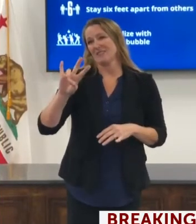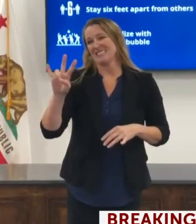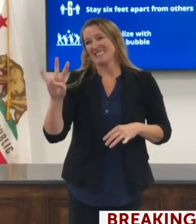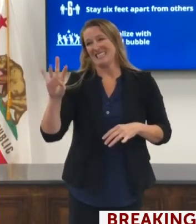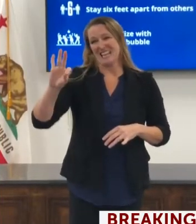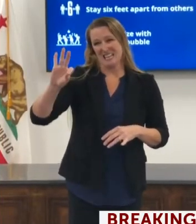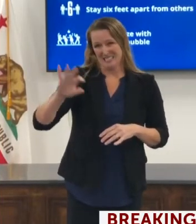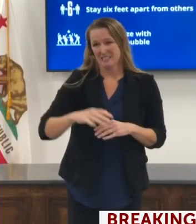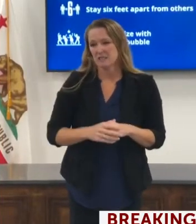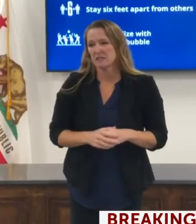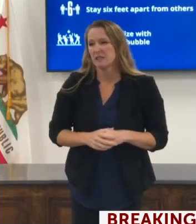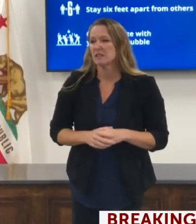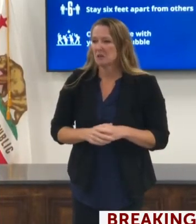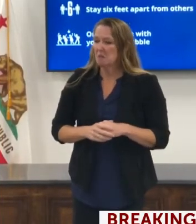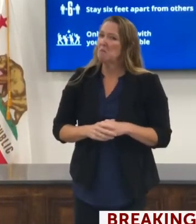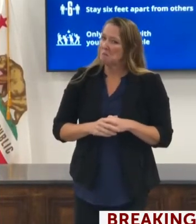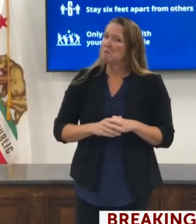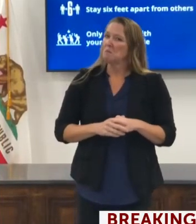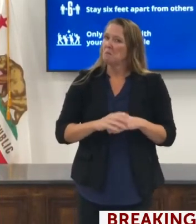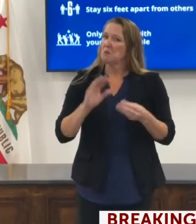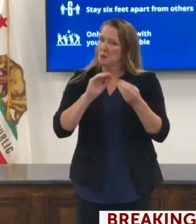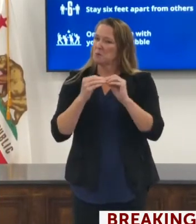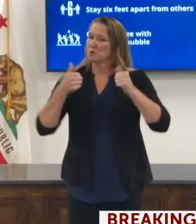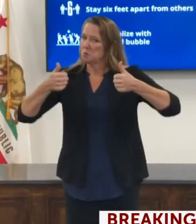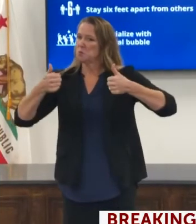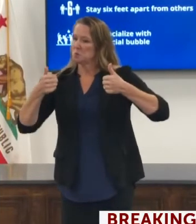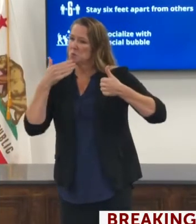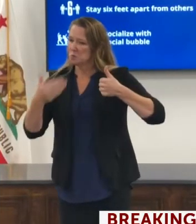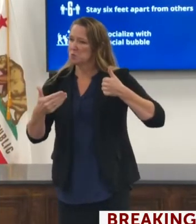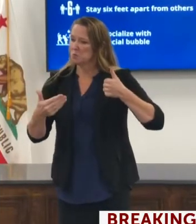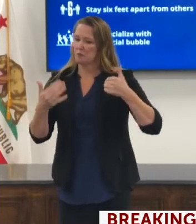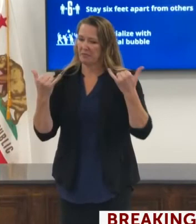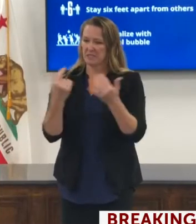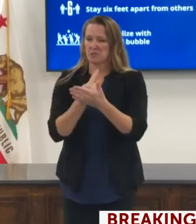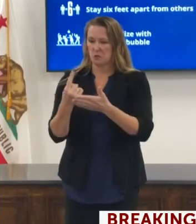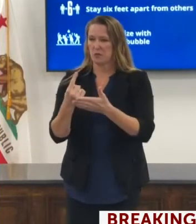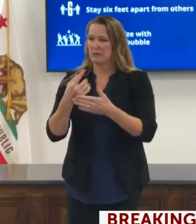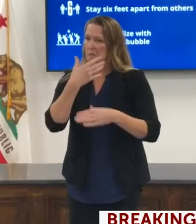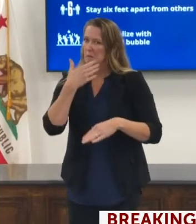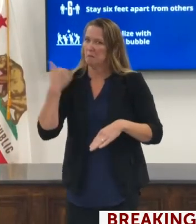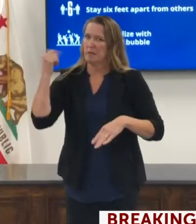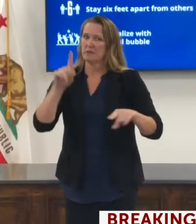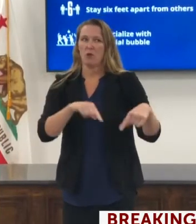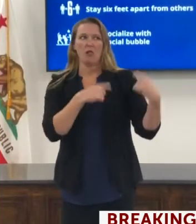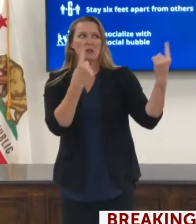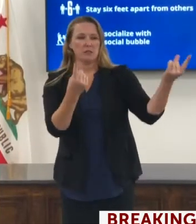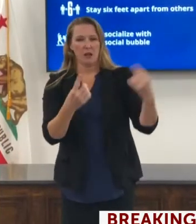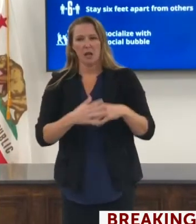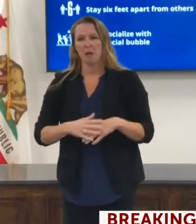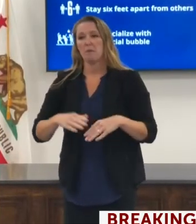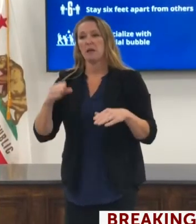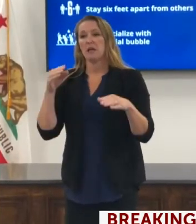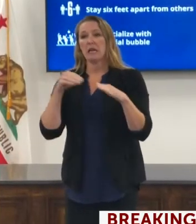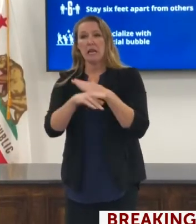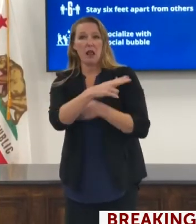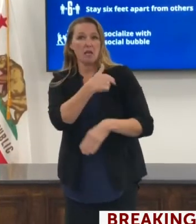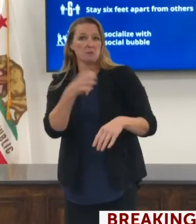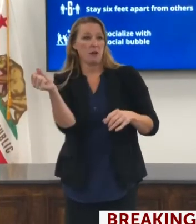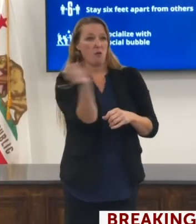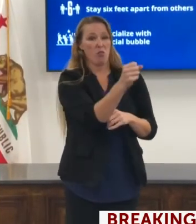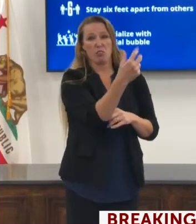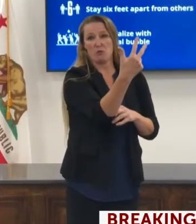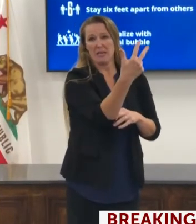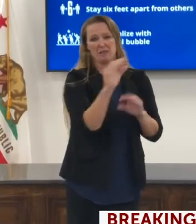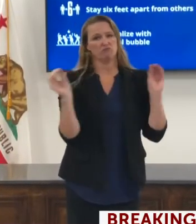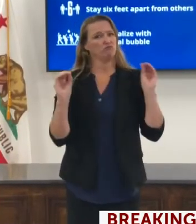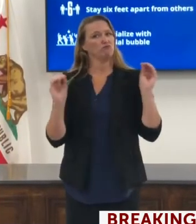3,779. We continue to be in very good shape. This week is as good as we've been for a very long time. Three individuals in the hospital, none in intensive